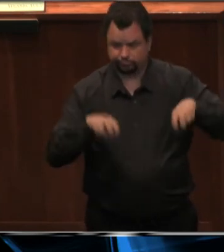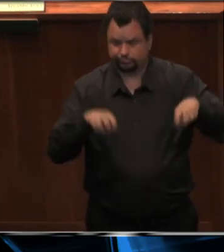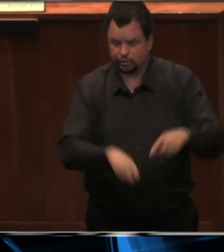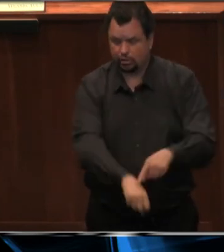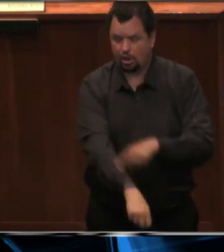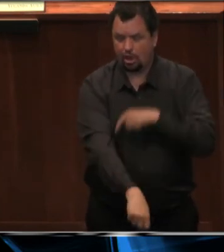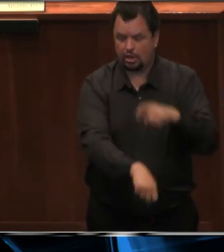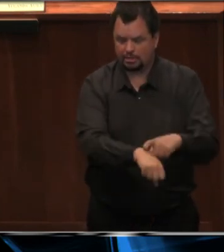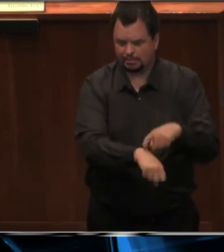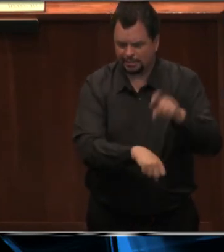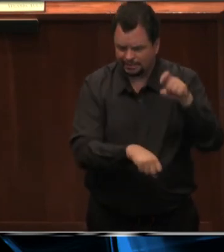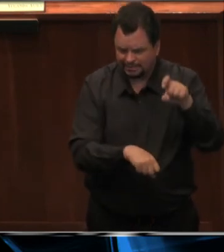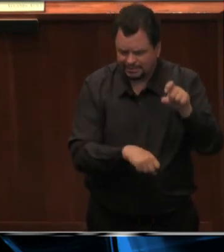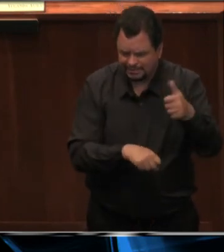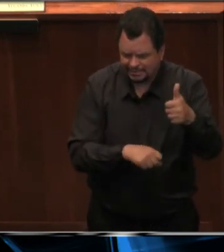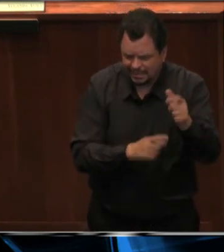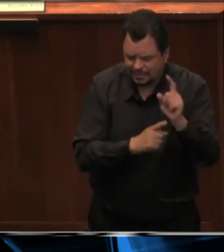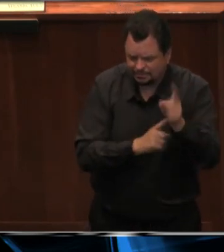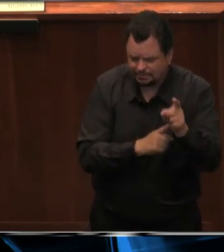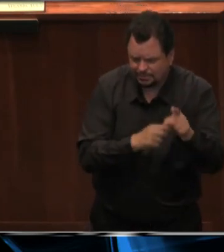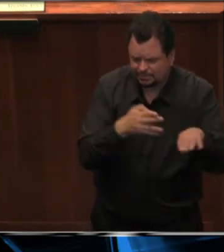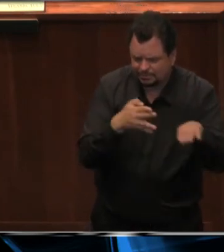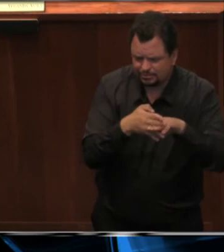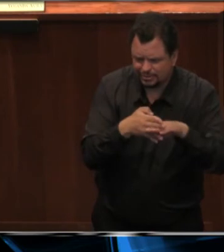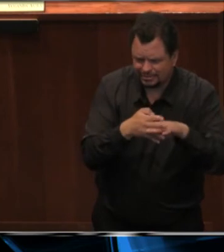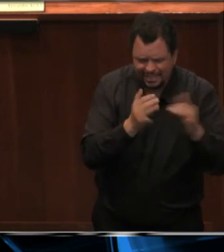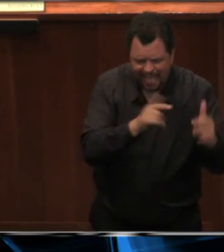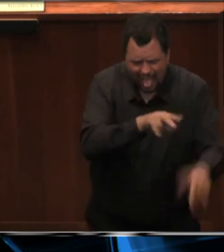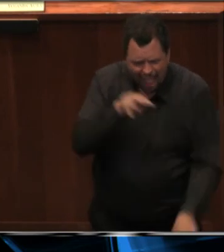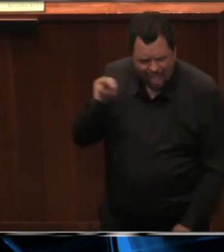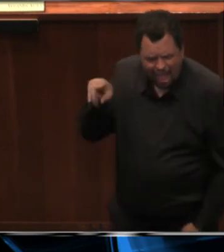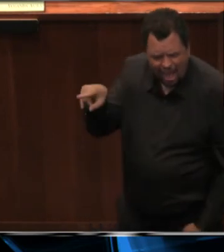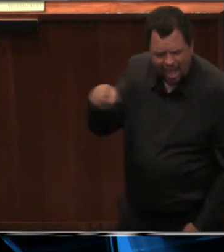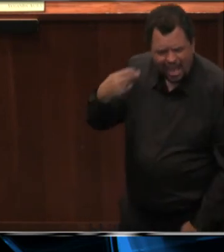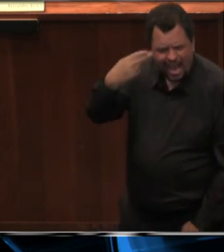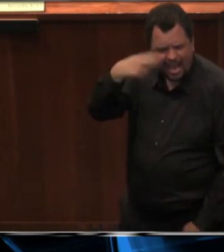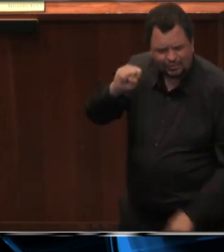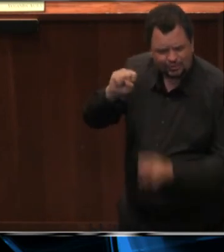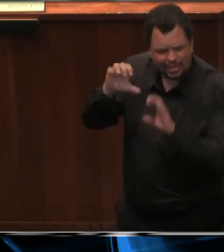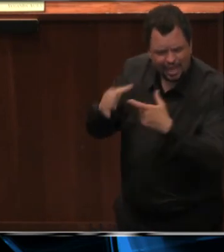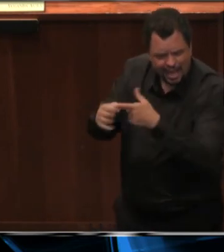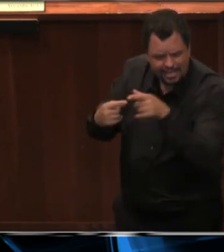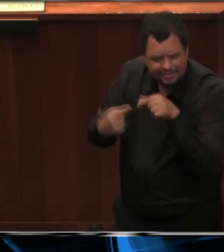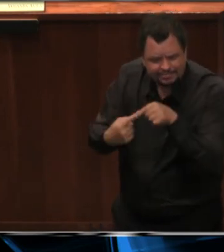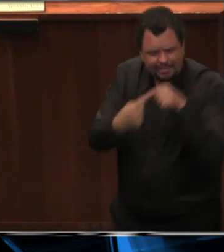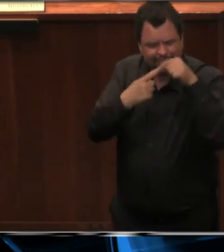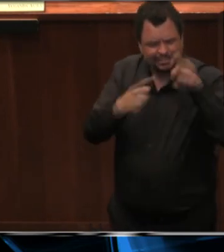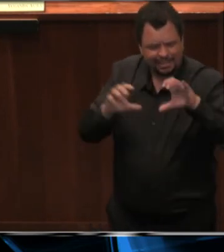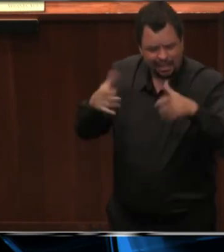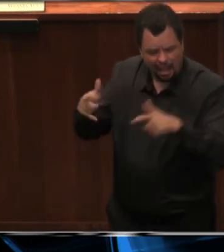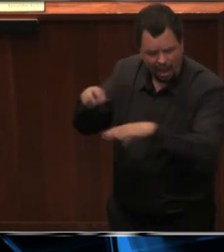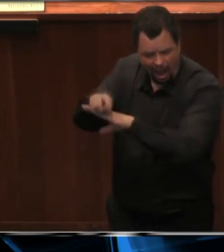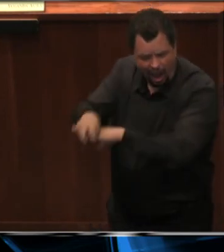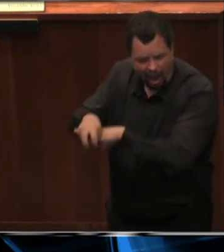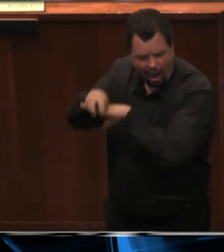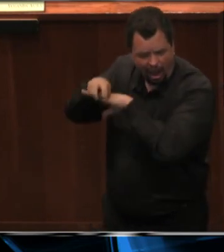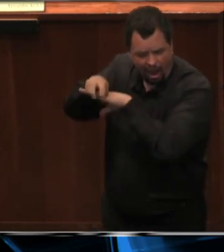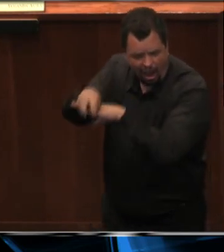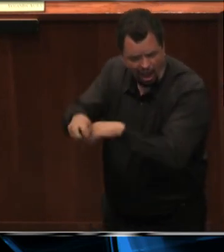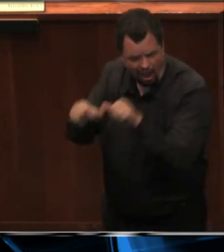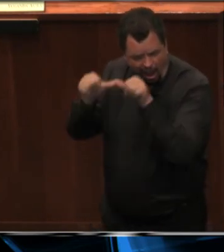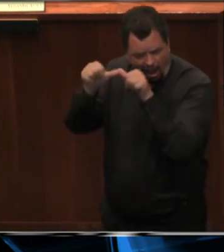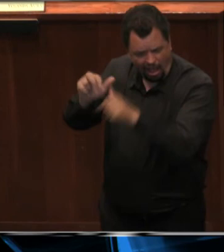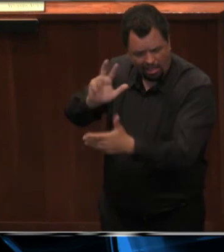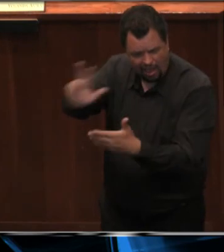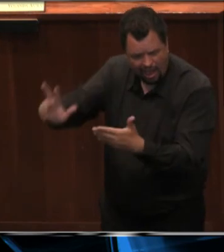Imagine a high school student, and especially one with special needs, being asked to sit for 3 hours a day in a confined, poorly ventilated space where